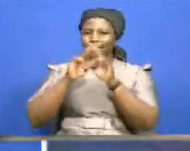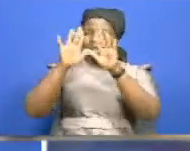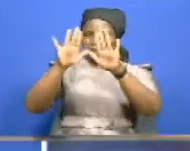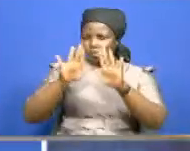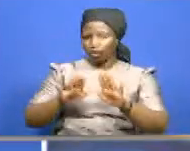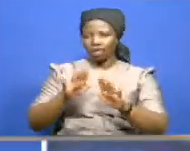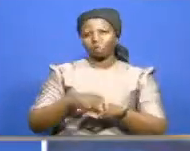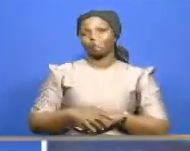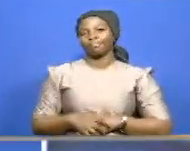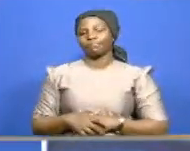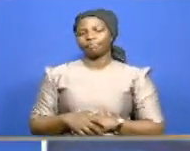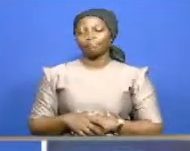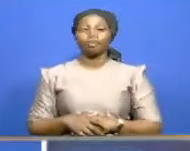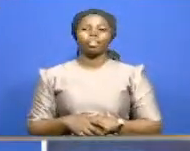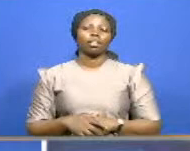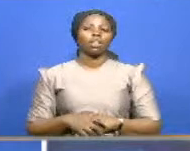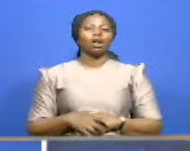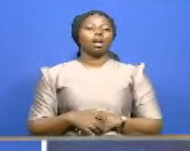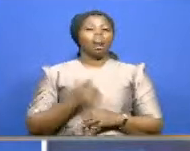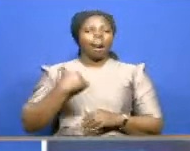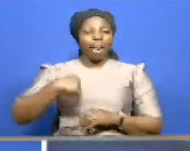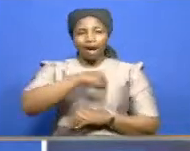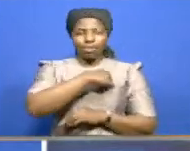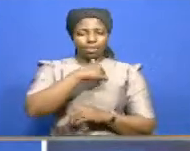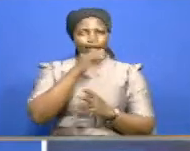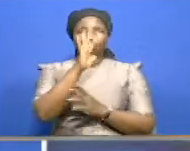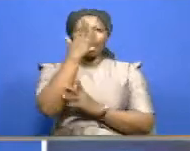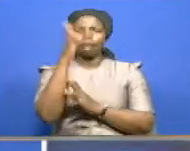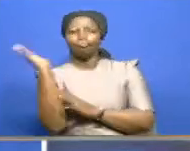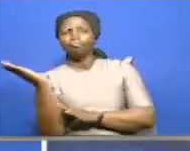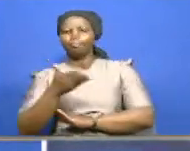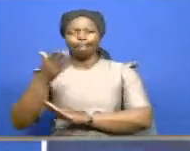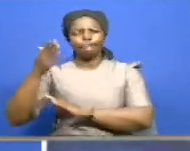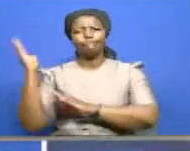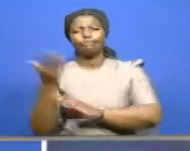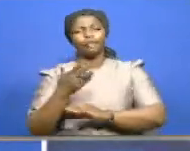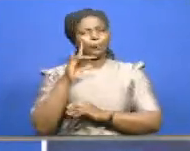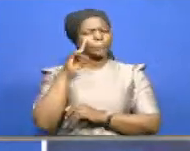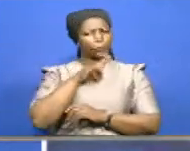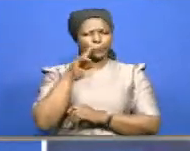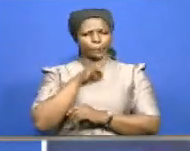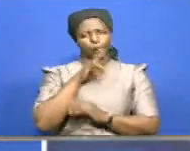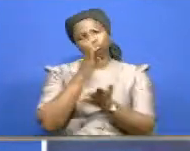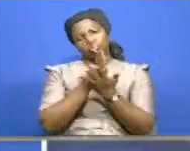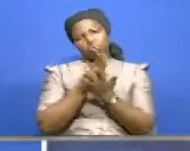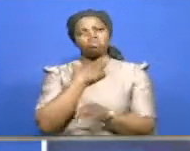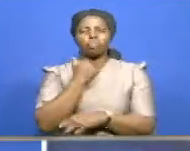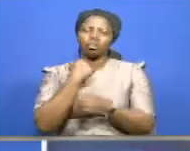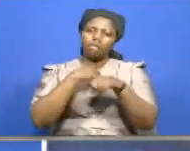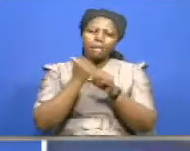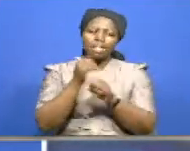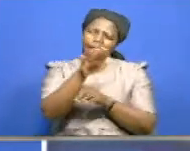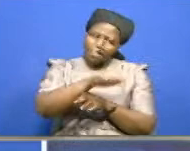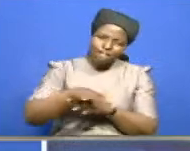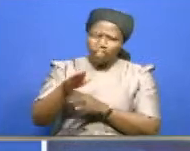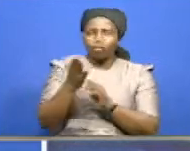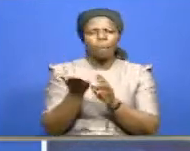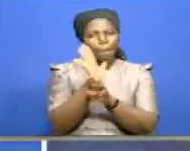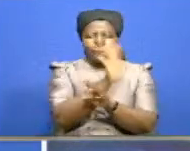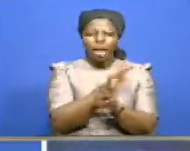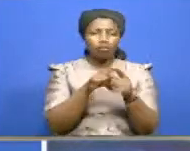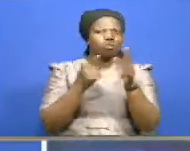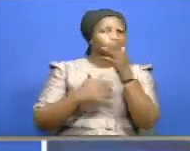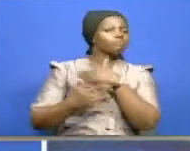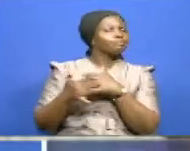coast, na sisi tumeikata sana, na tunataka kurudisha mazingira vile ilitoka